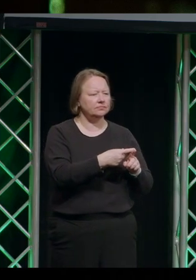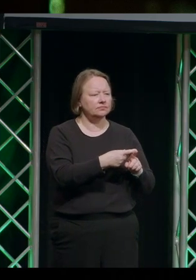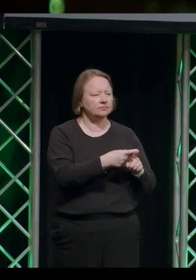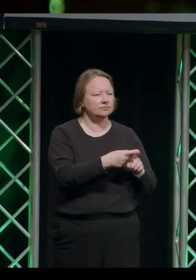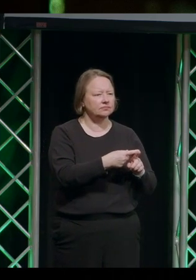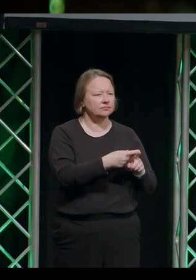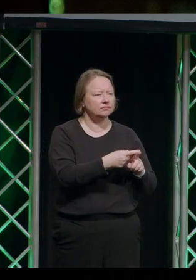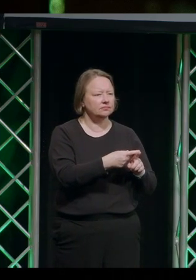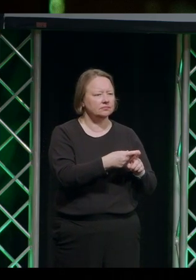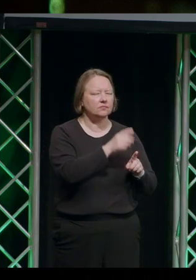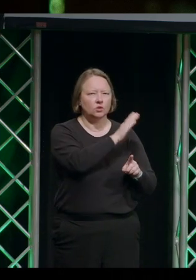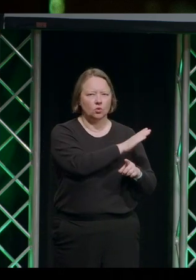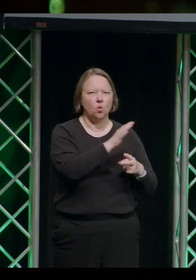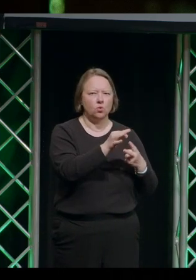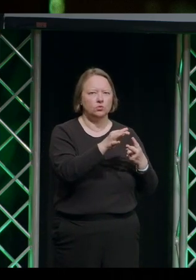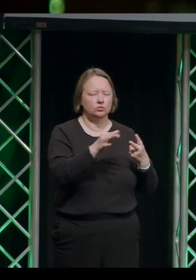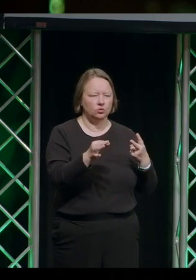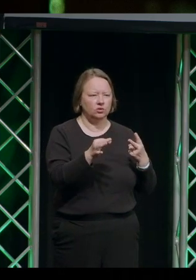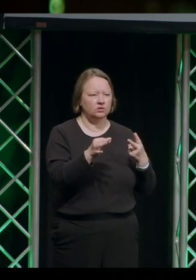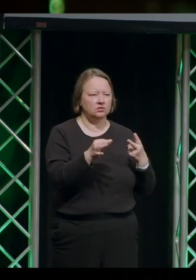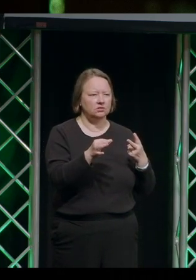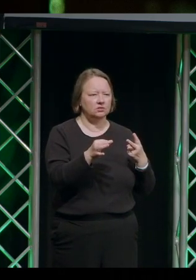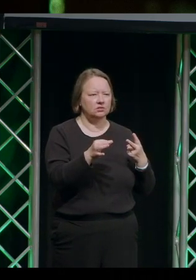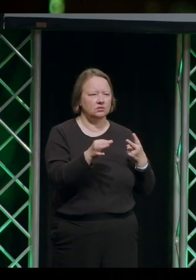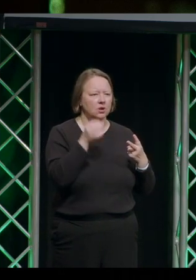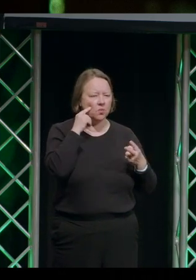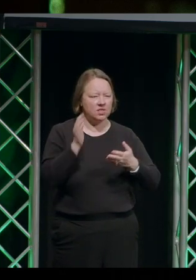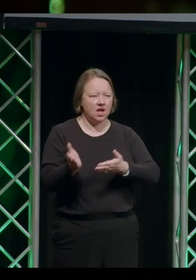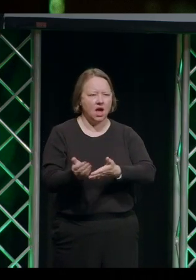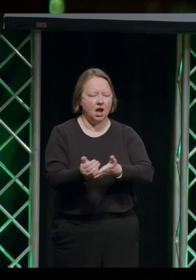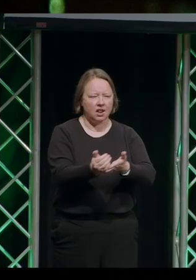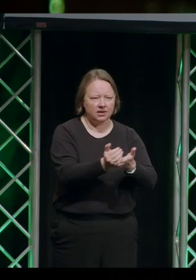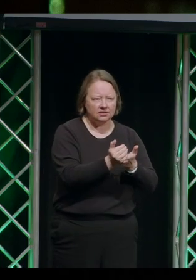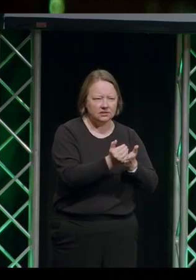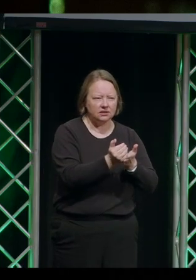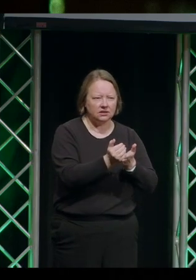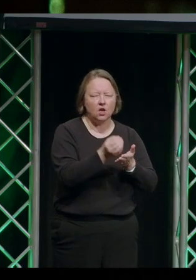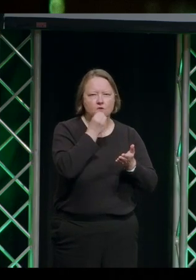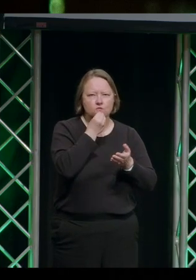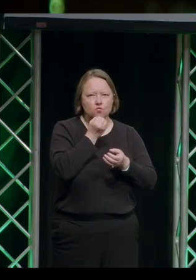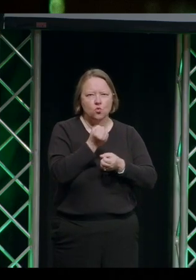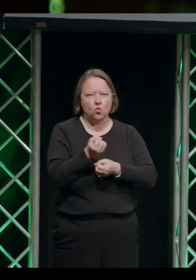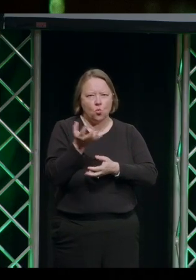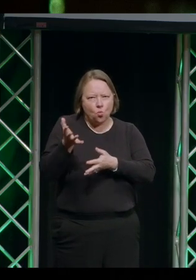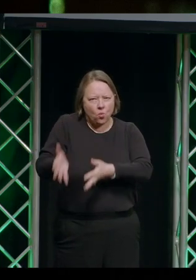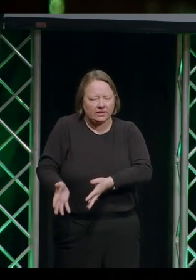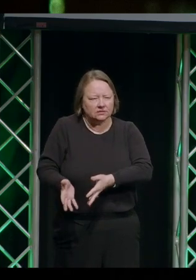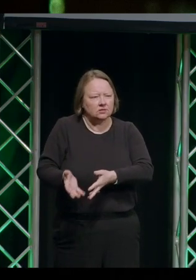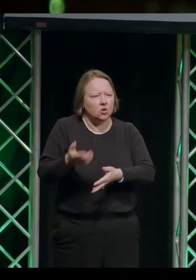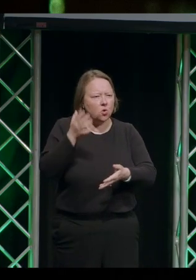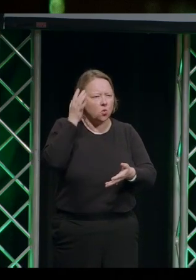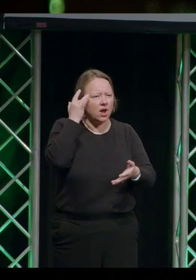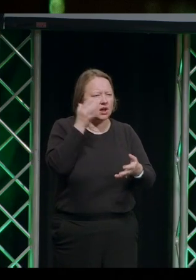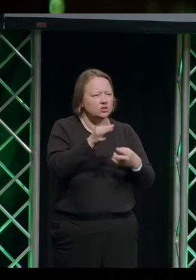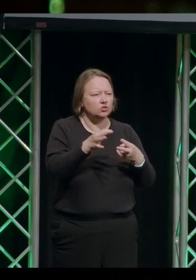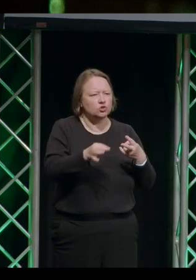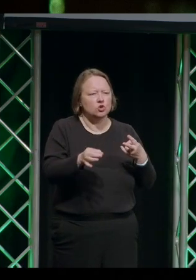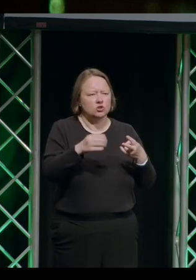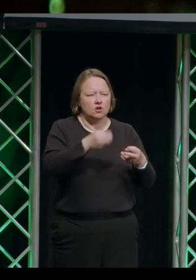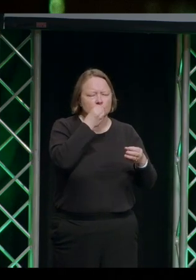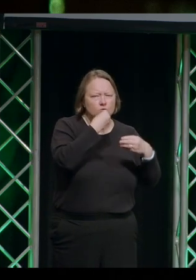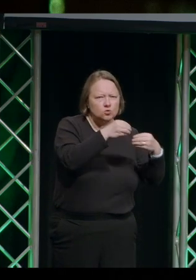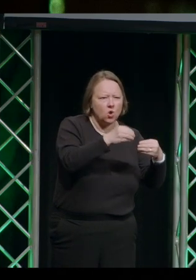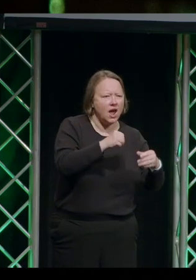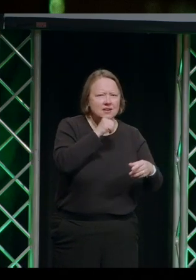the choice that you made in collecting the food waste. Why did you guys choose the supermarket and not